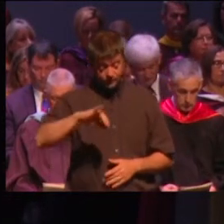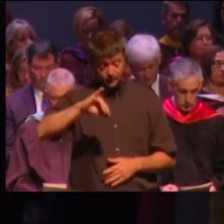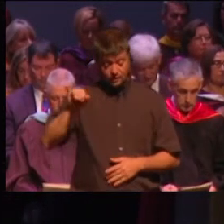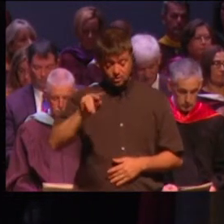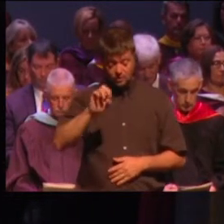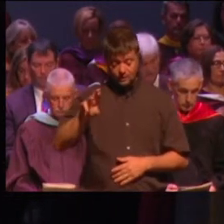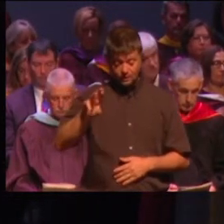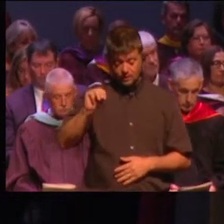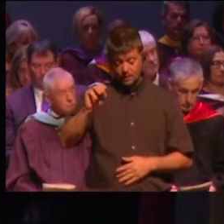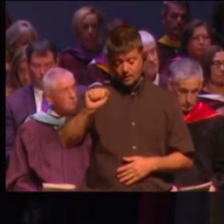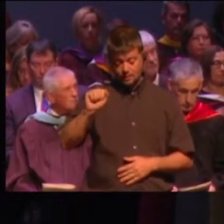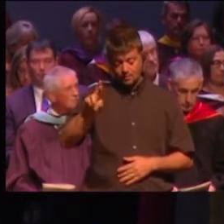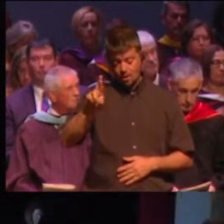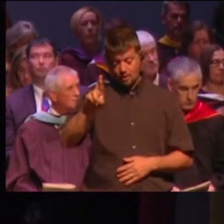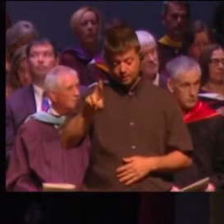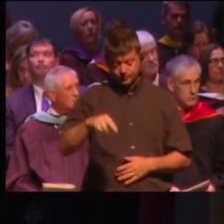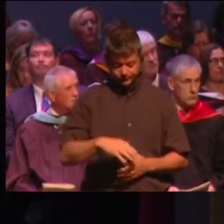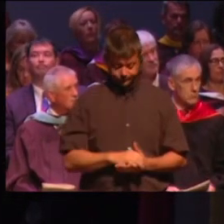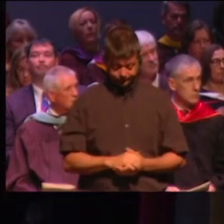Jennifer Marr.